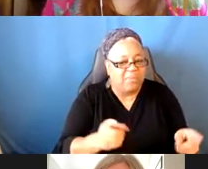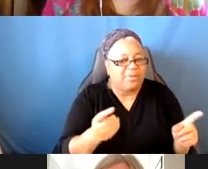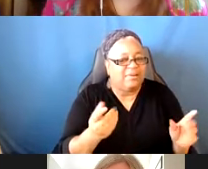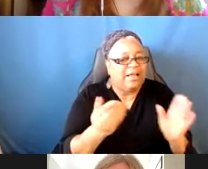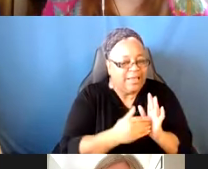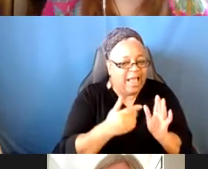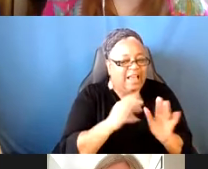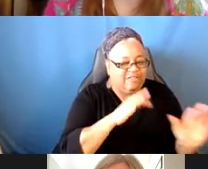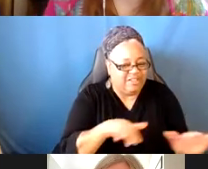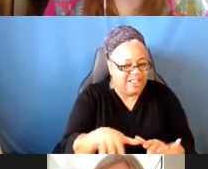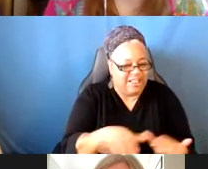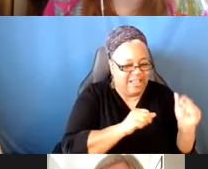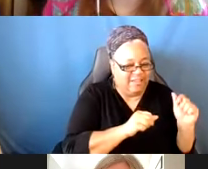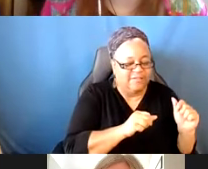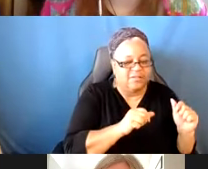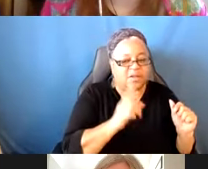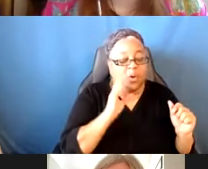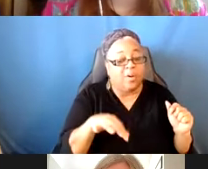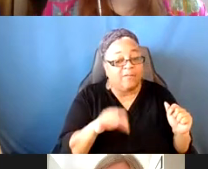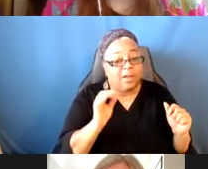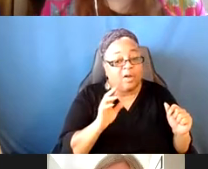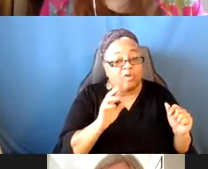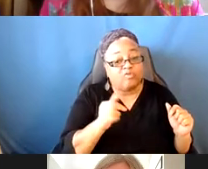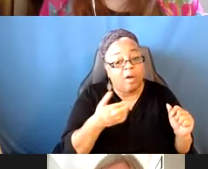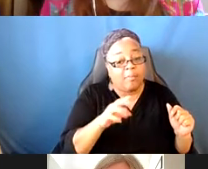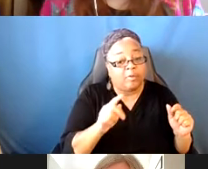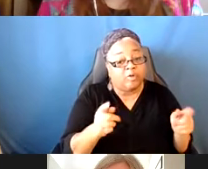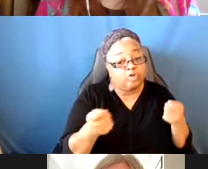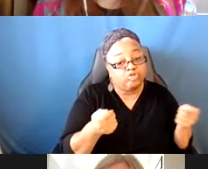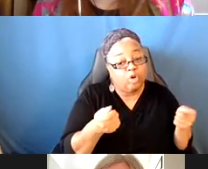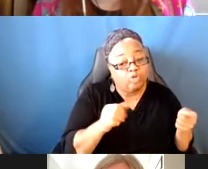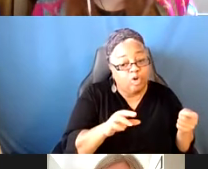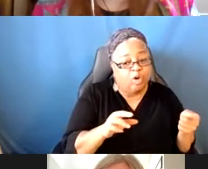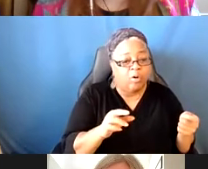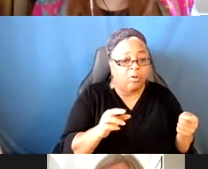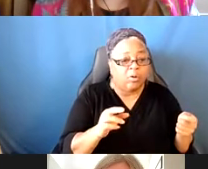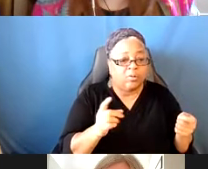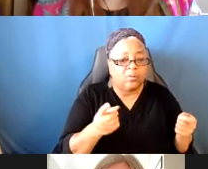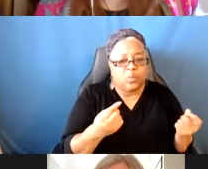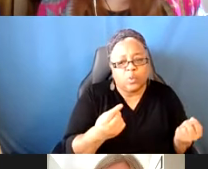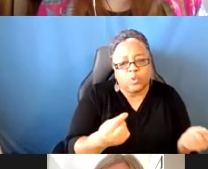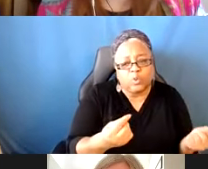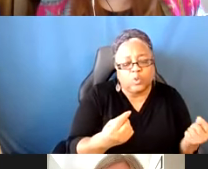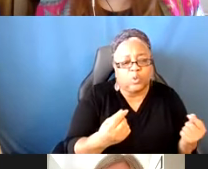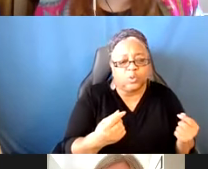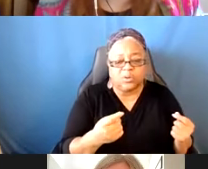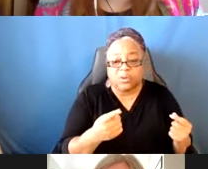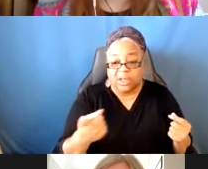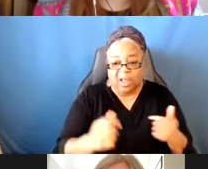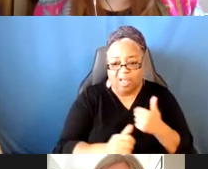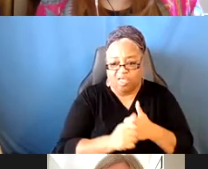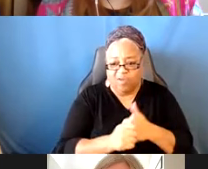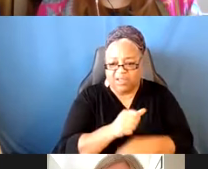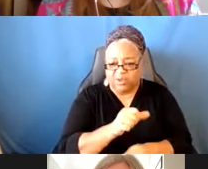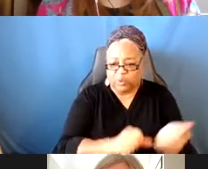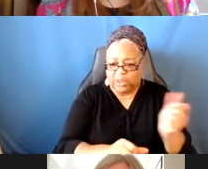We find out that Robert's told her what to do and where to go. We find out that he's threatened suicide if she's left. So we definitely